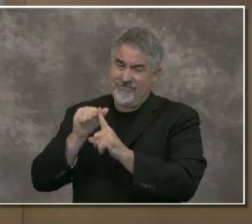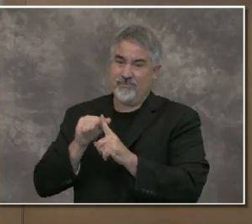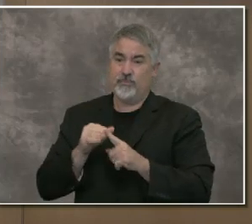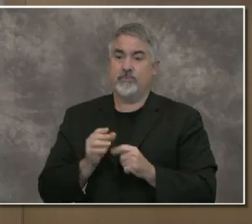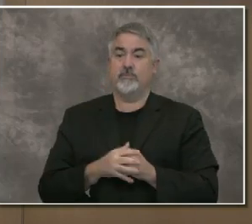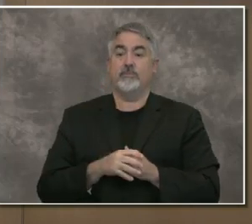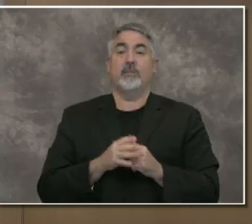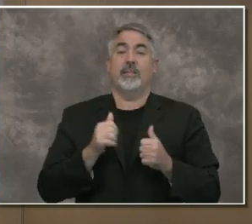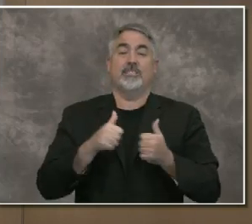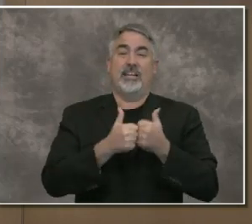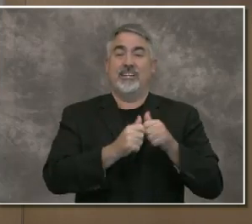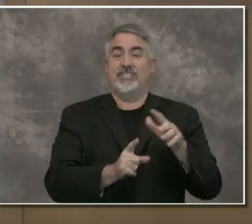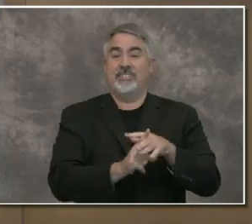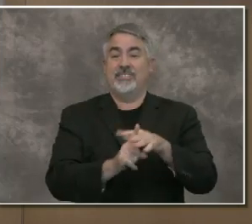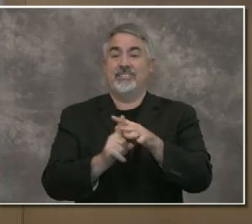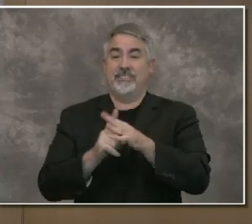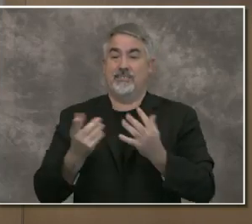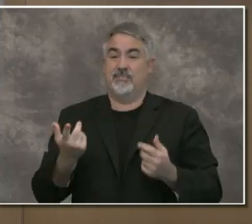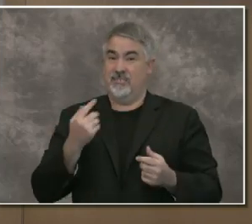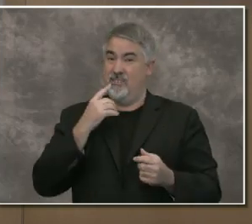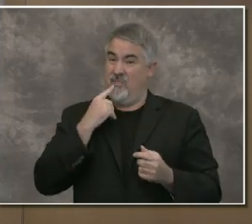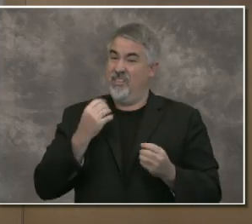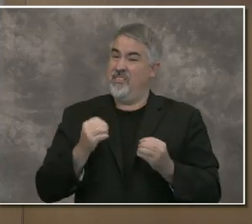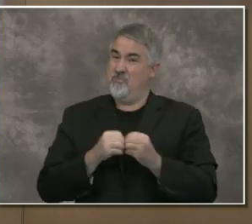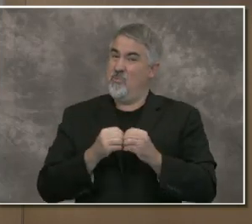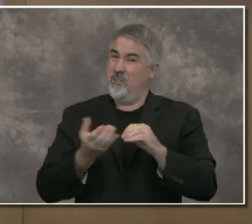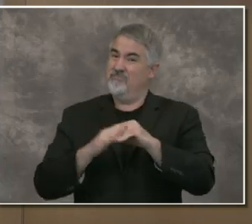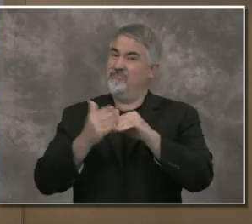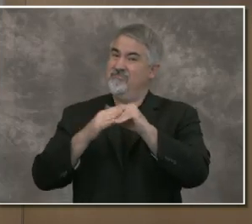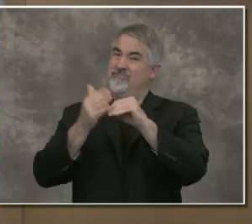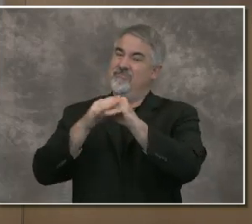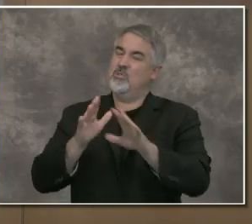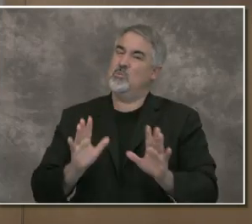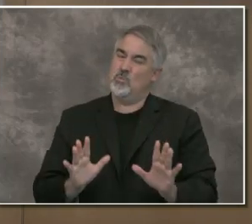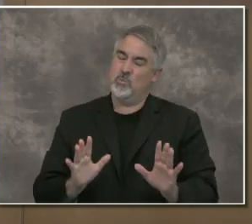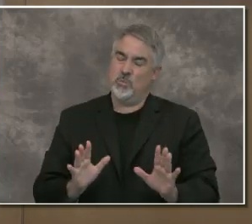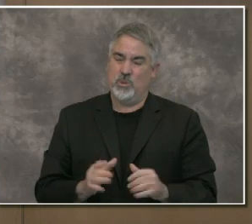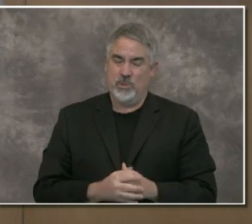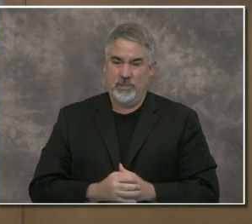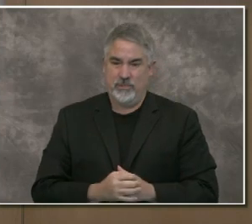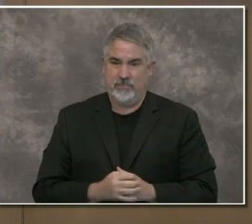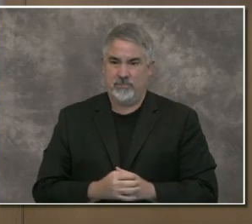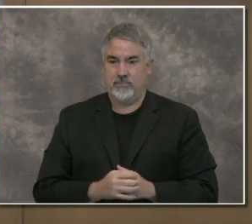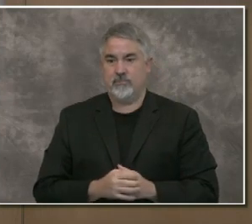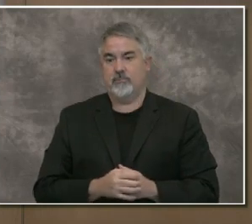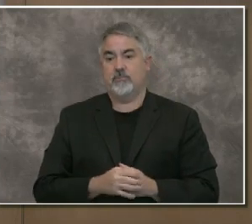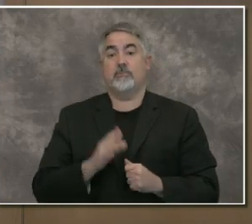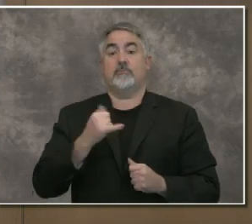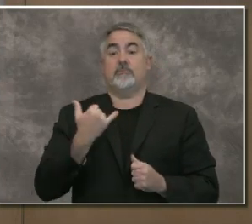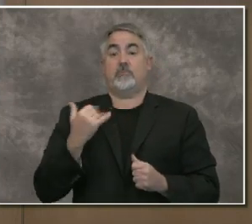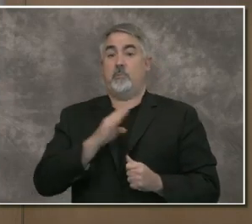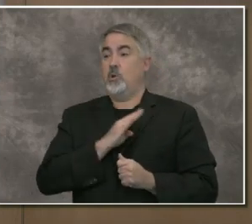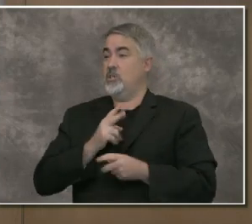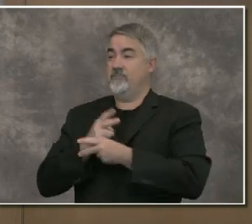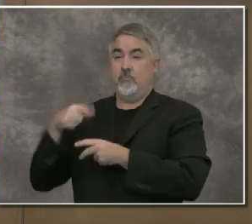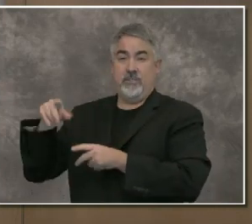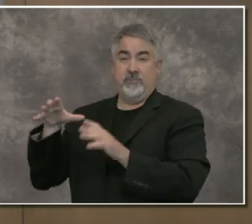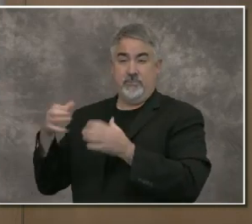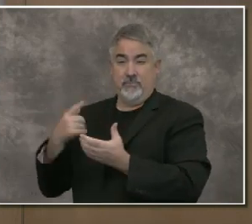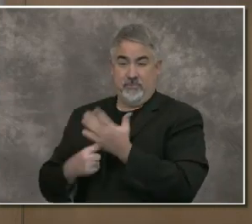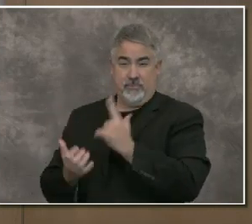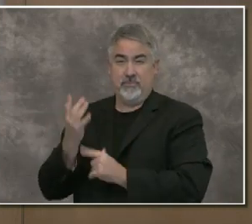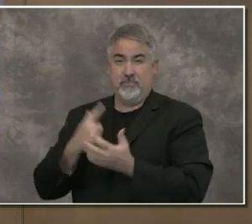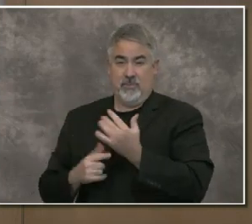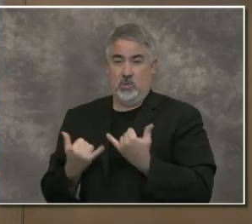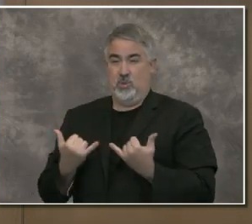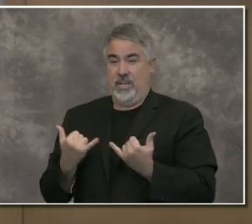that we are going to face as we go through them together. Today at our Board of Supervisors meeting, we gave an update on a number of the actions